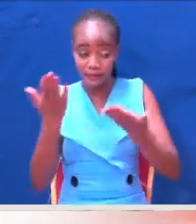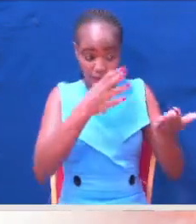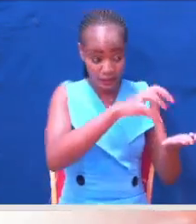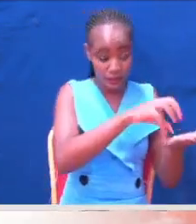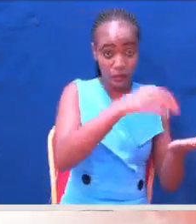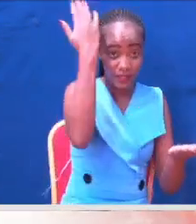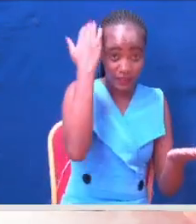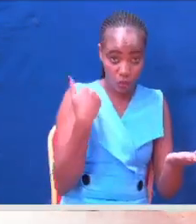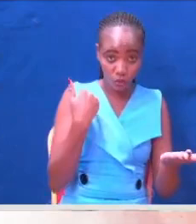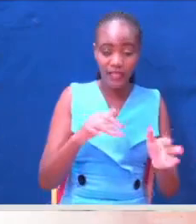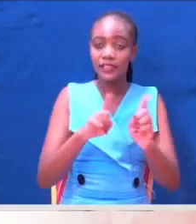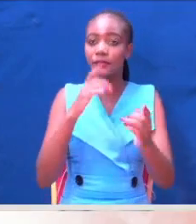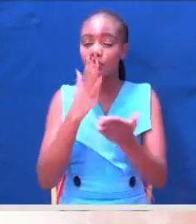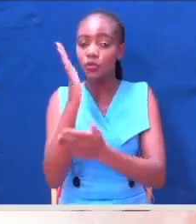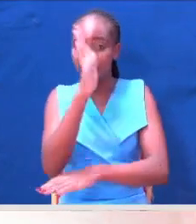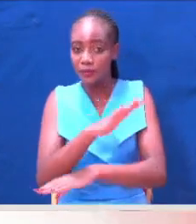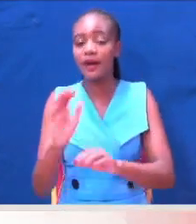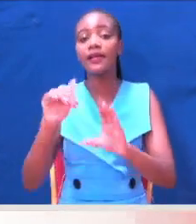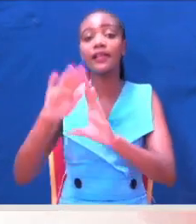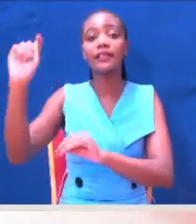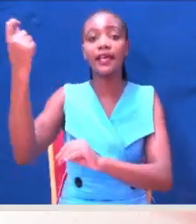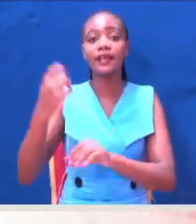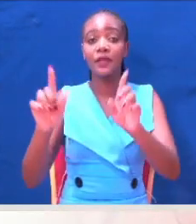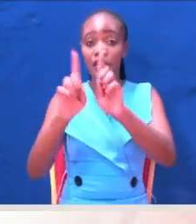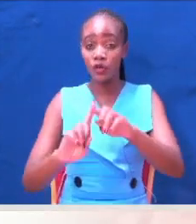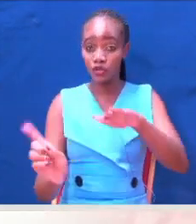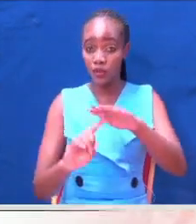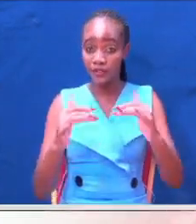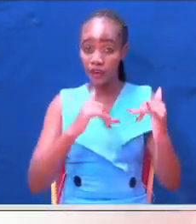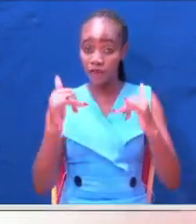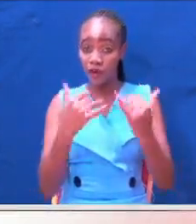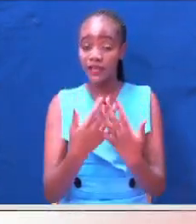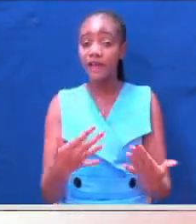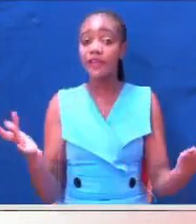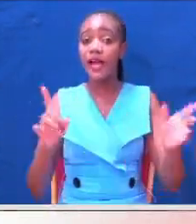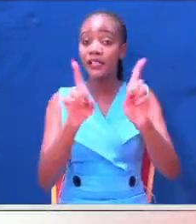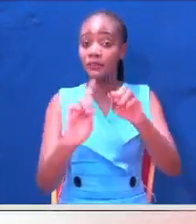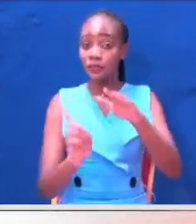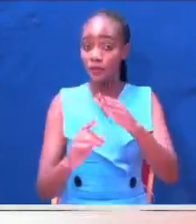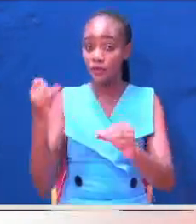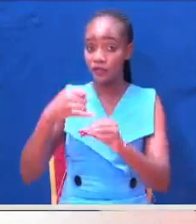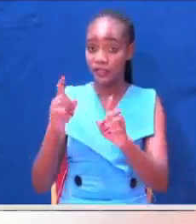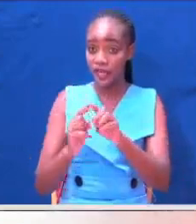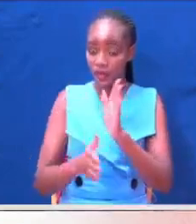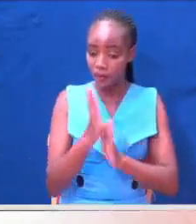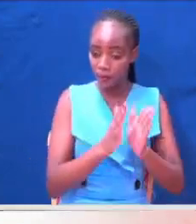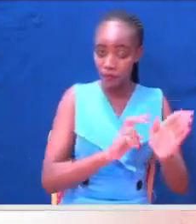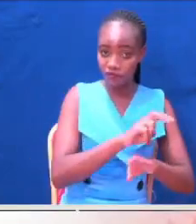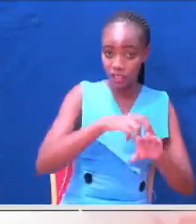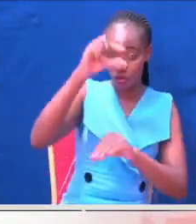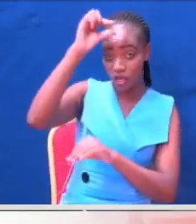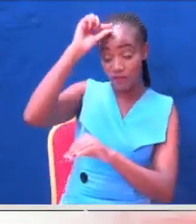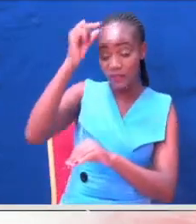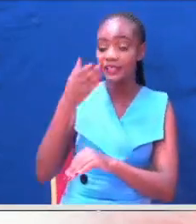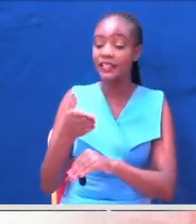deportation and ensure he's back in the country. The Ministry of Foreign Affairs, as well as the Ministry of Interior and Coordination of National